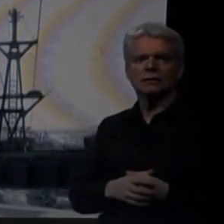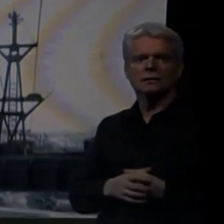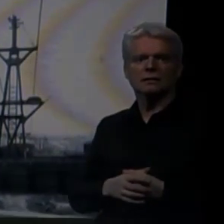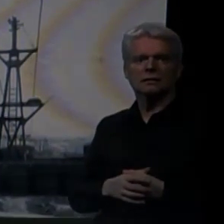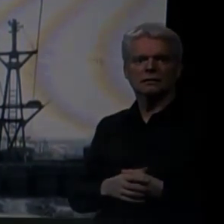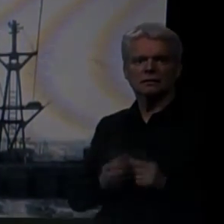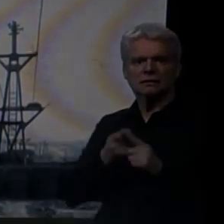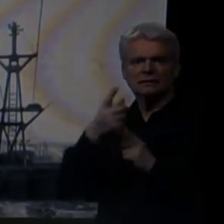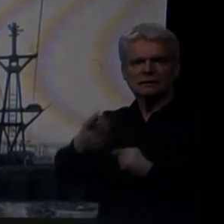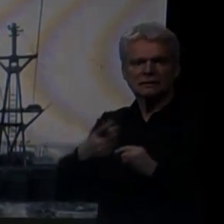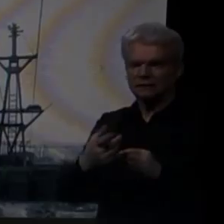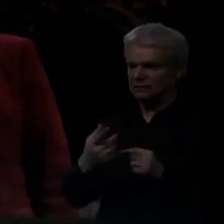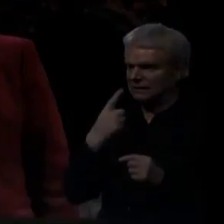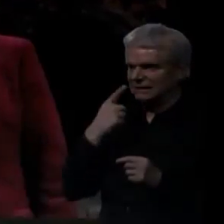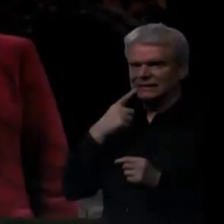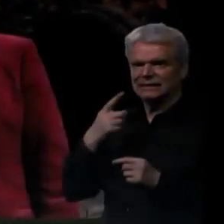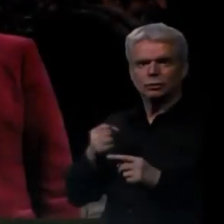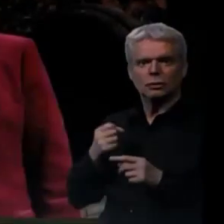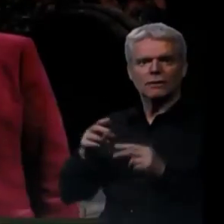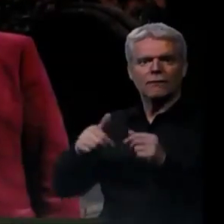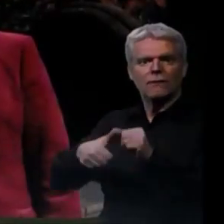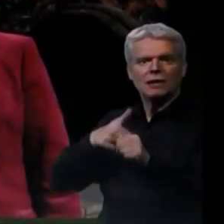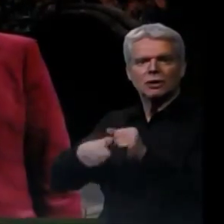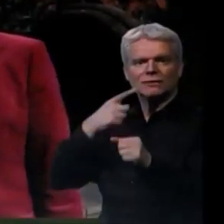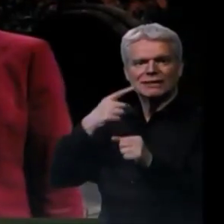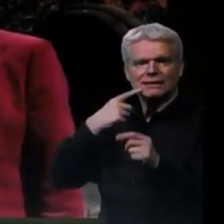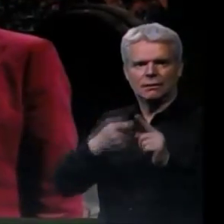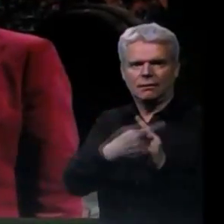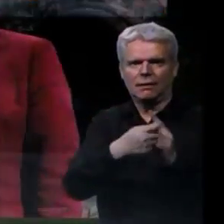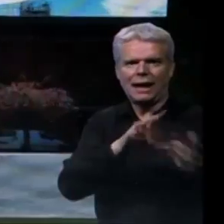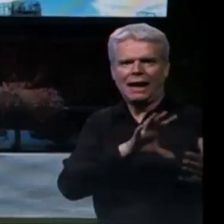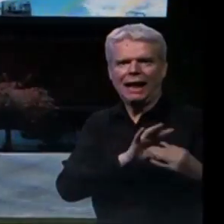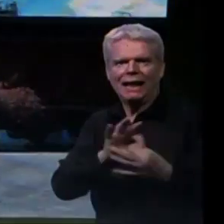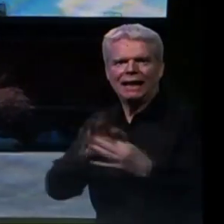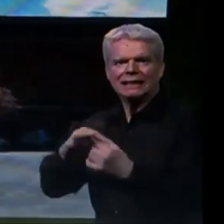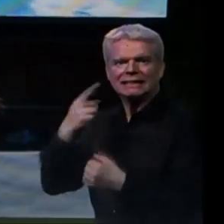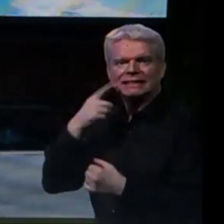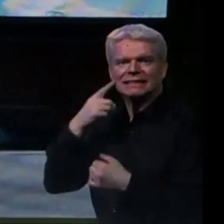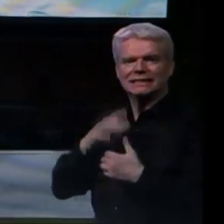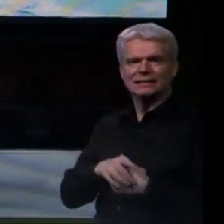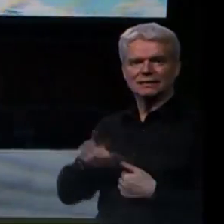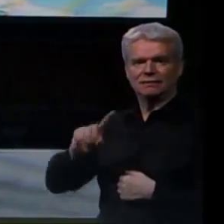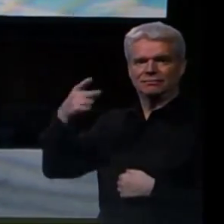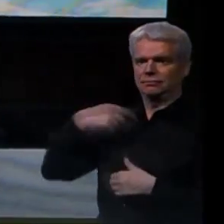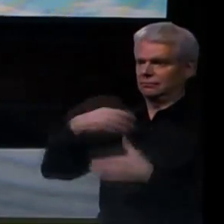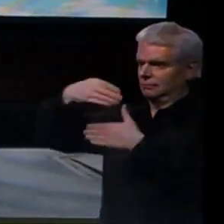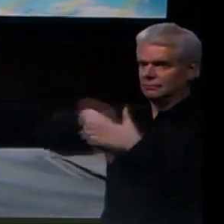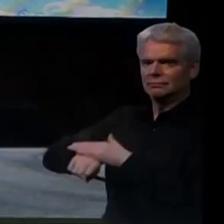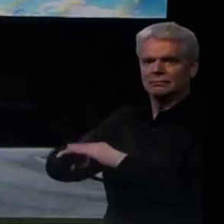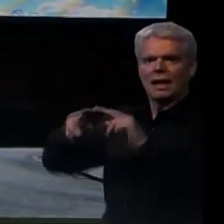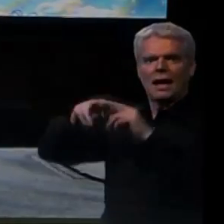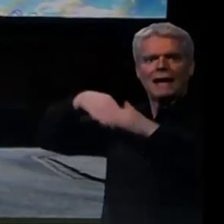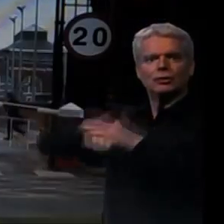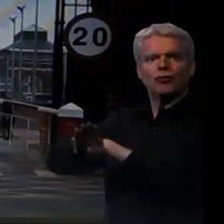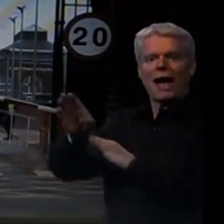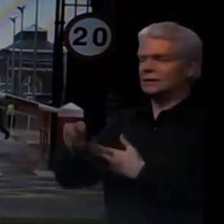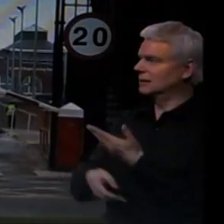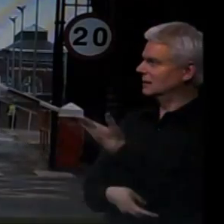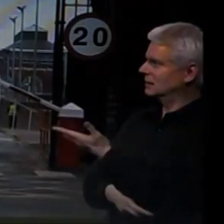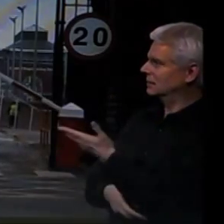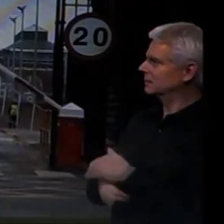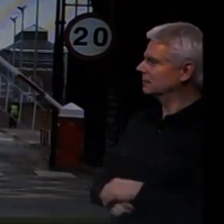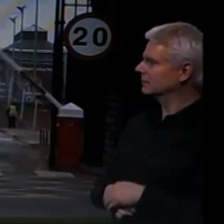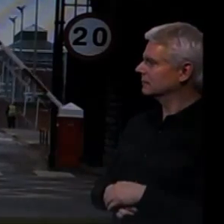sidings into the factory. In fact, just over there is one of the original entrances into the factory. The desire to improve living standards for